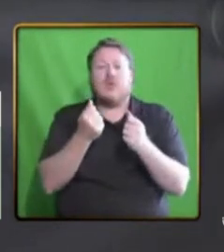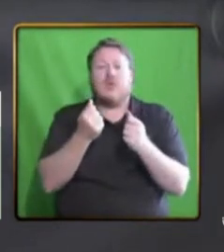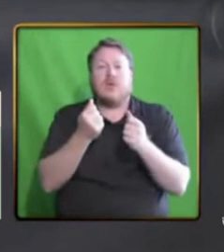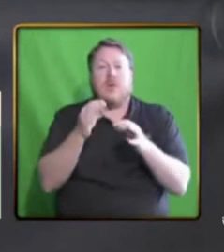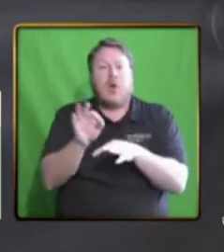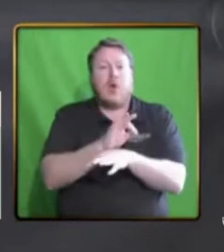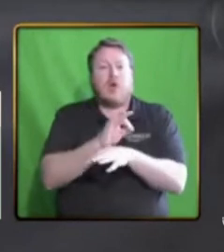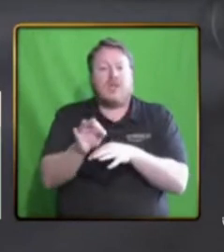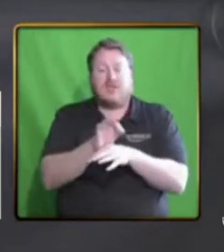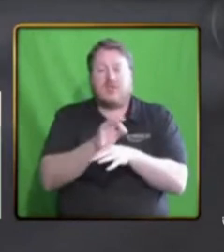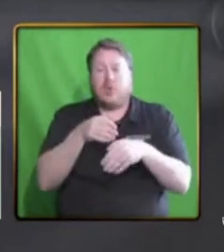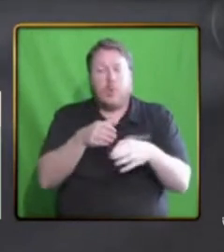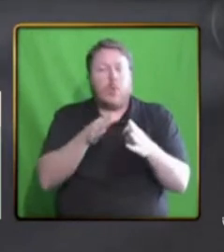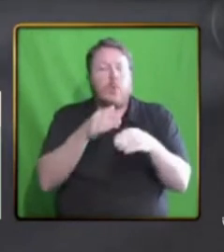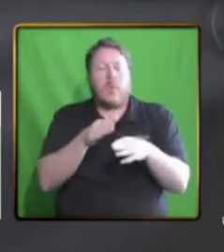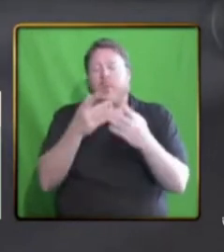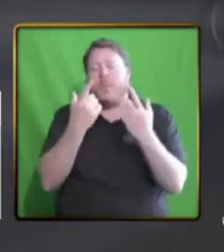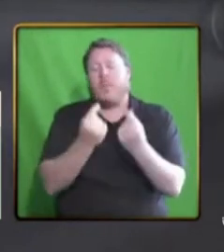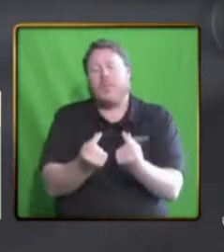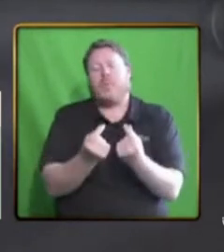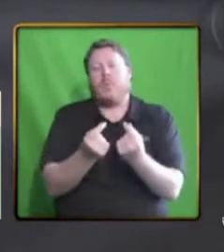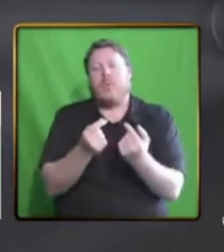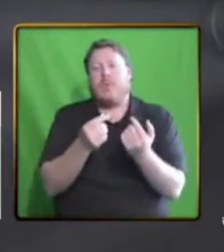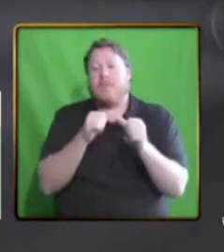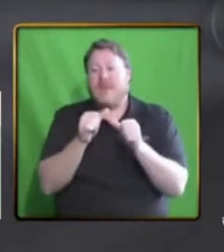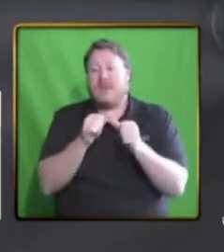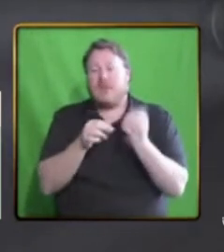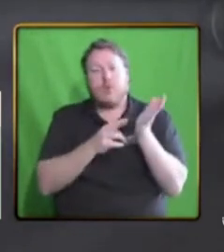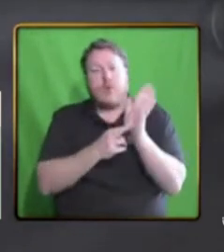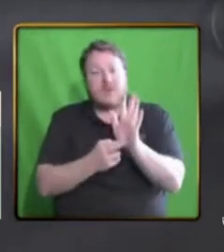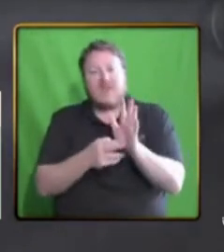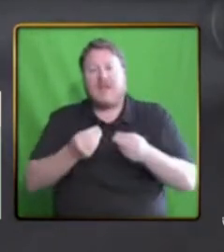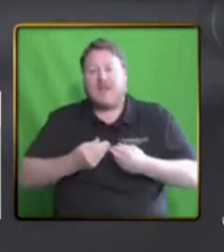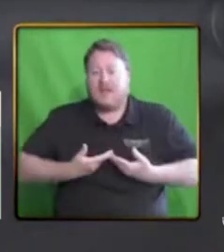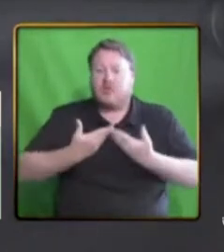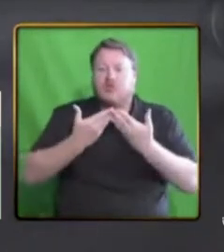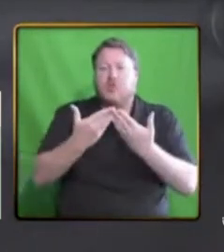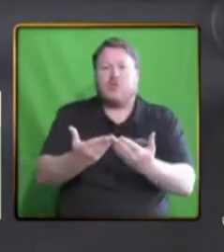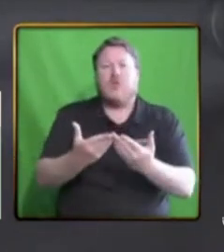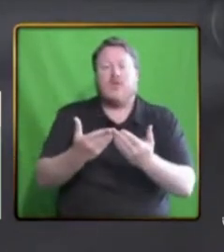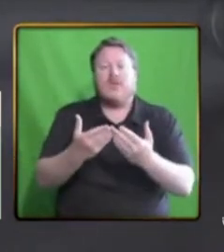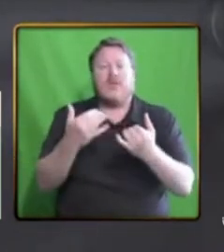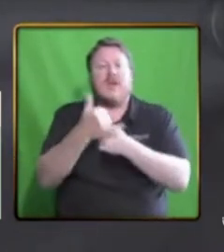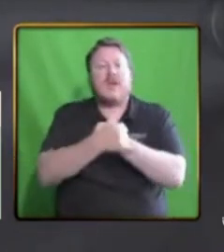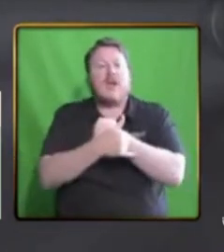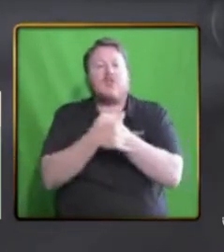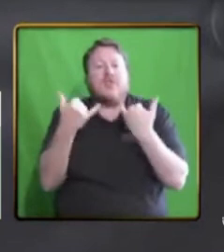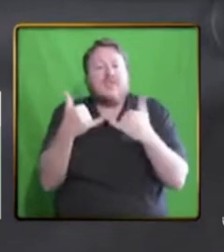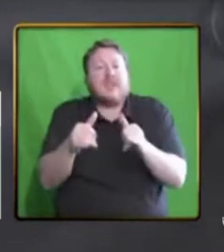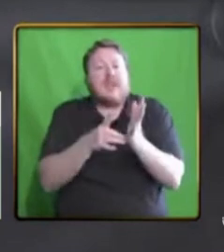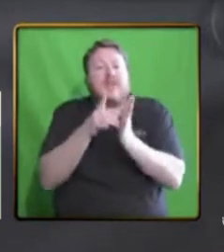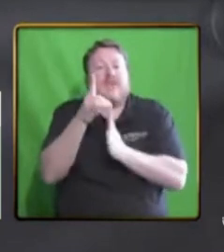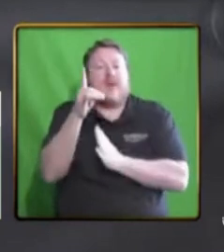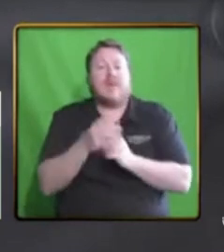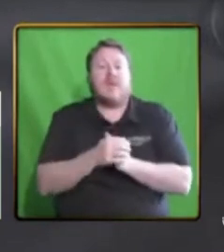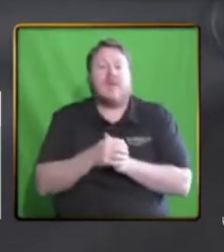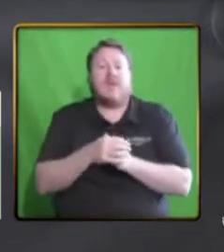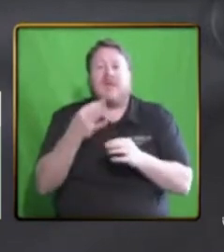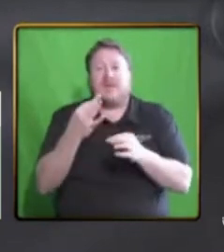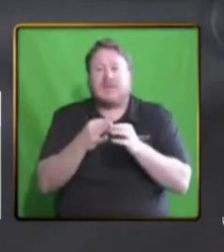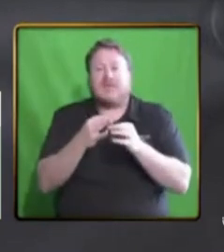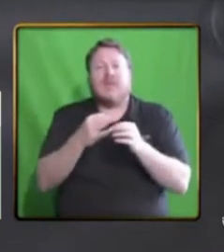can better represent and serve developing countries, particularly countries in the global